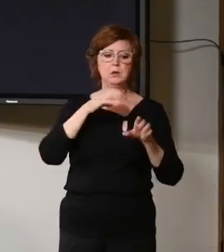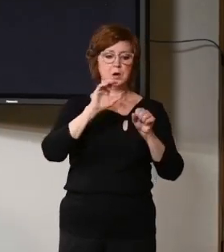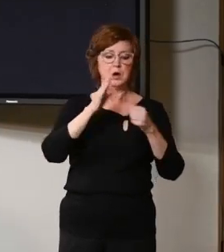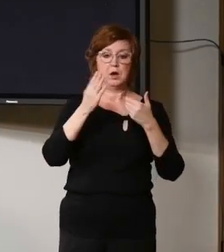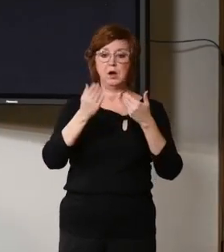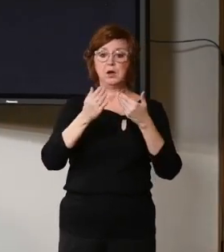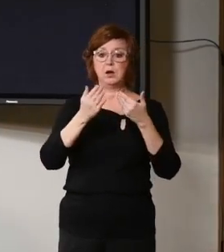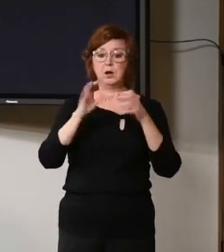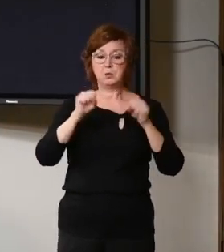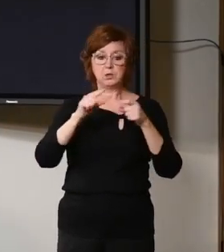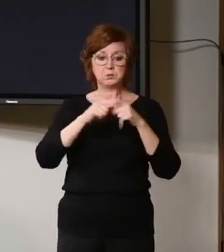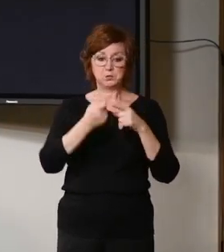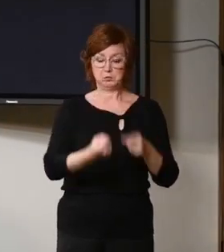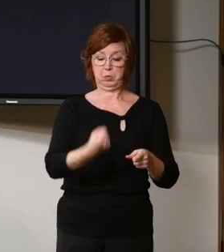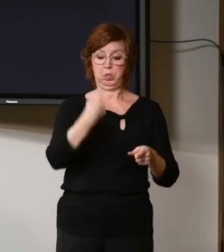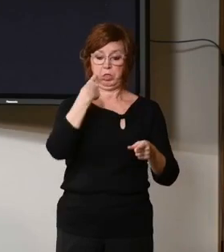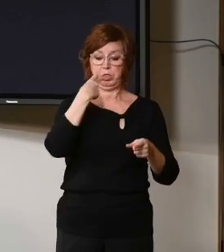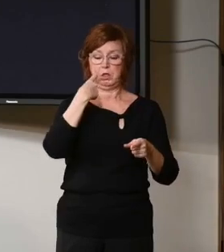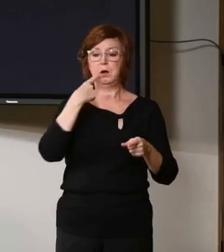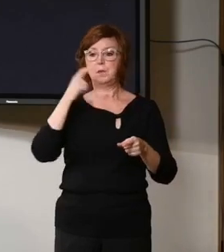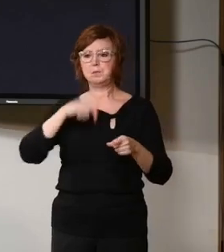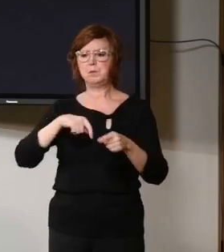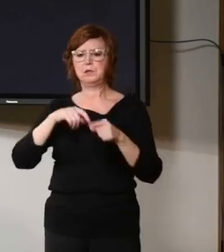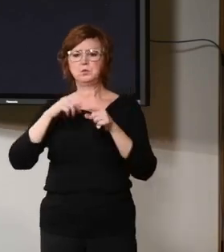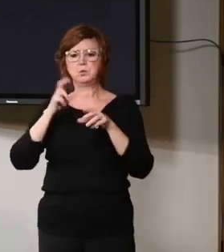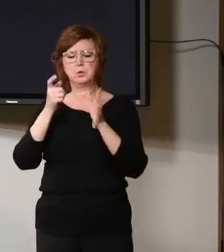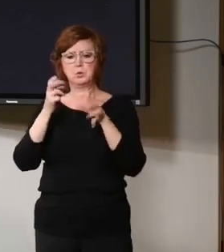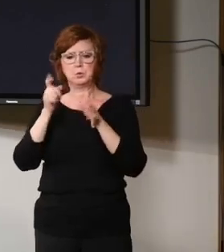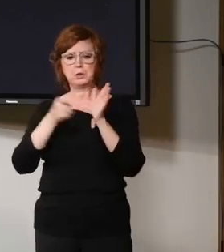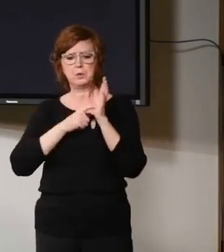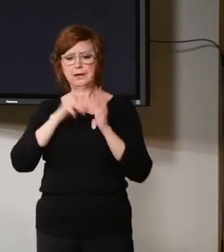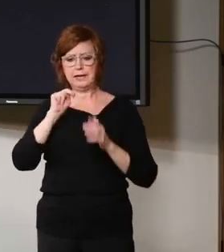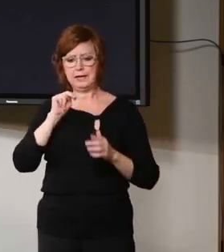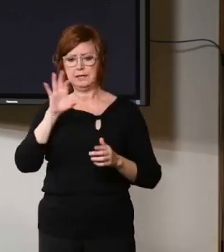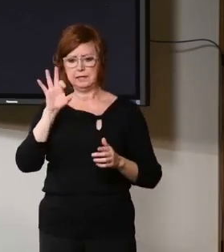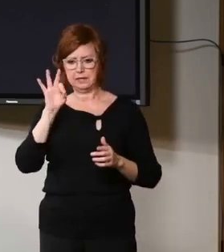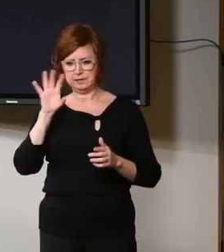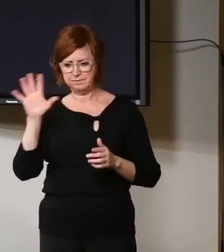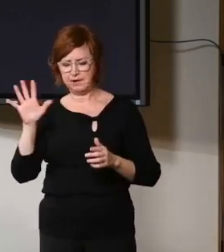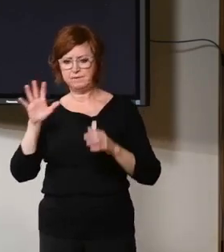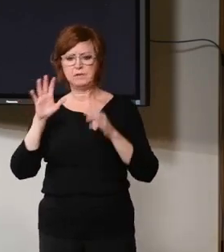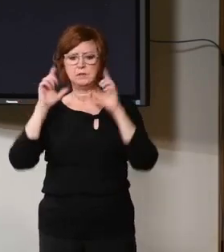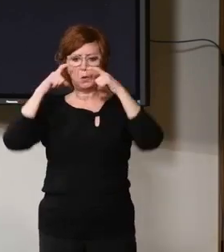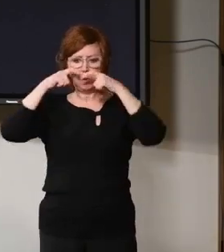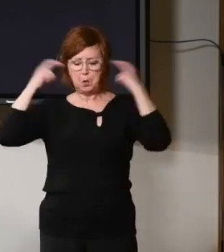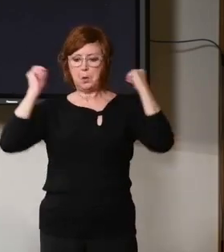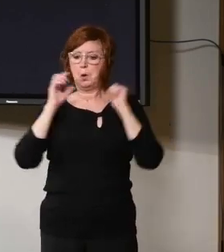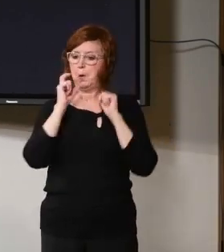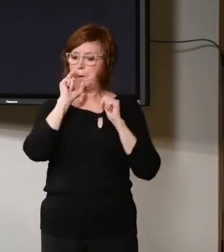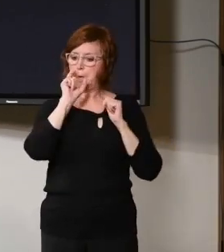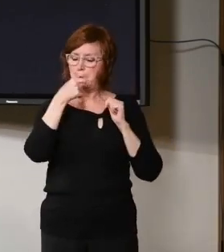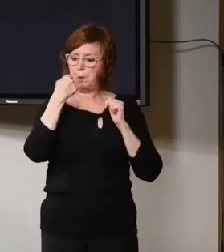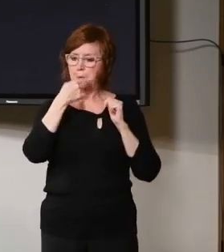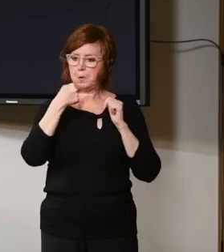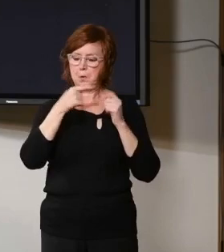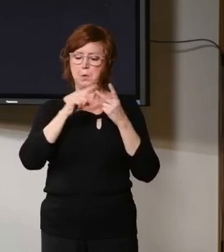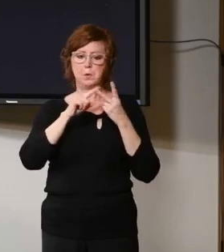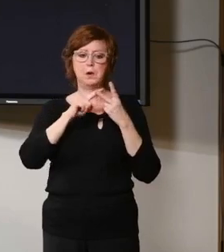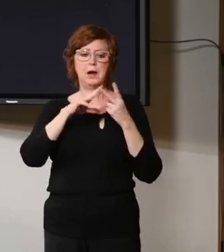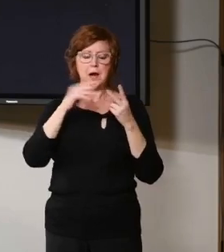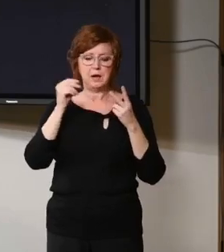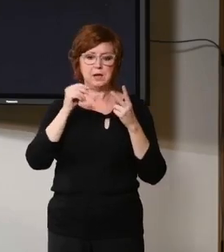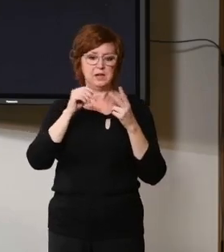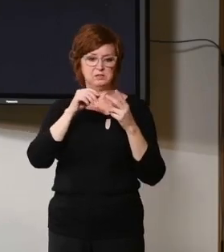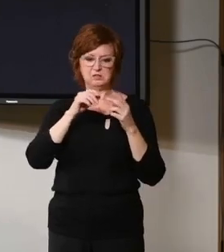be using a face shield, a full gown, gloves, and of course paying a lot of attention, as we always do, to hand hygiene before and after